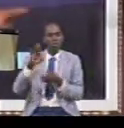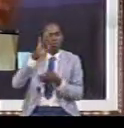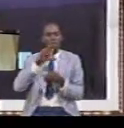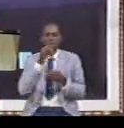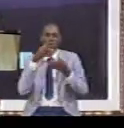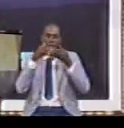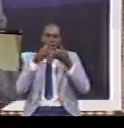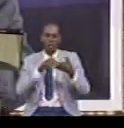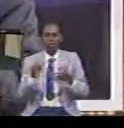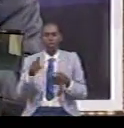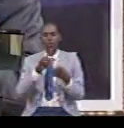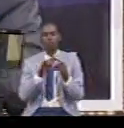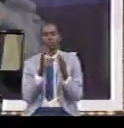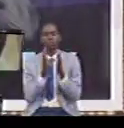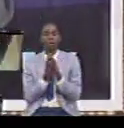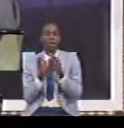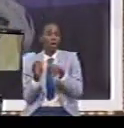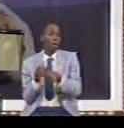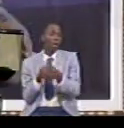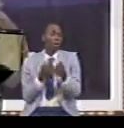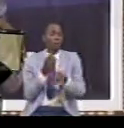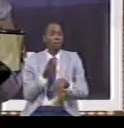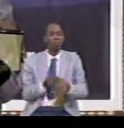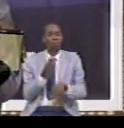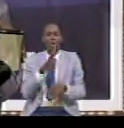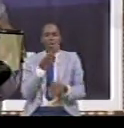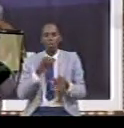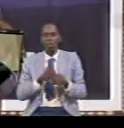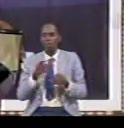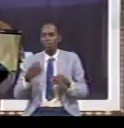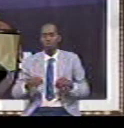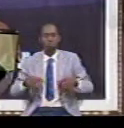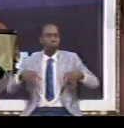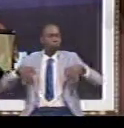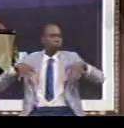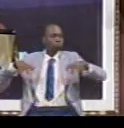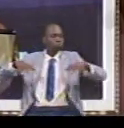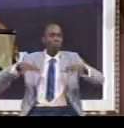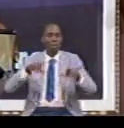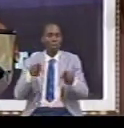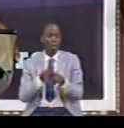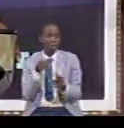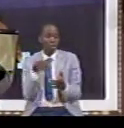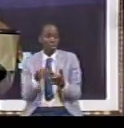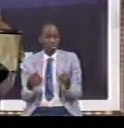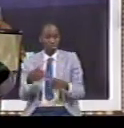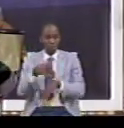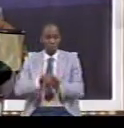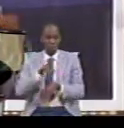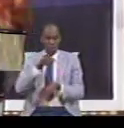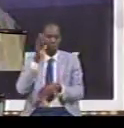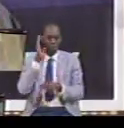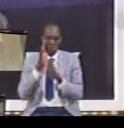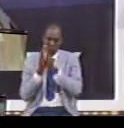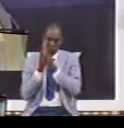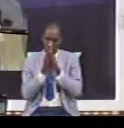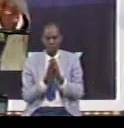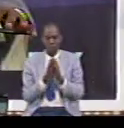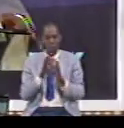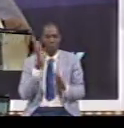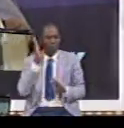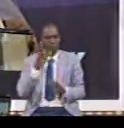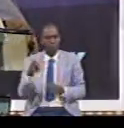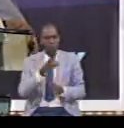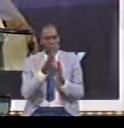pray. Another time, you're in a congregation like this, like tonight we're going to pray. Are you going to pray tonight? Because